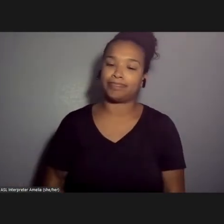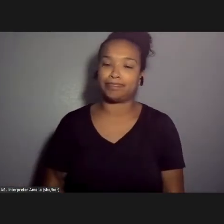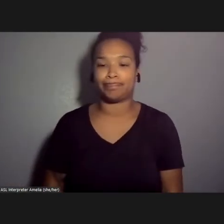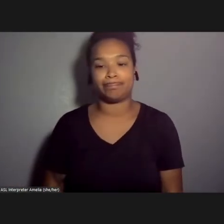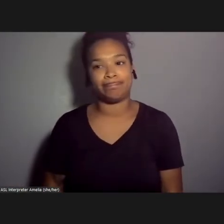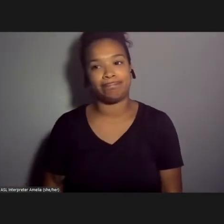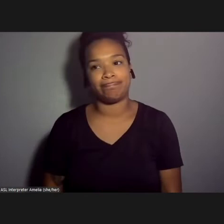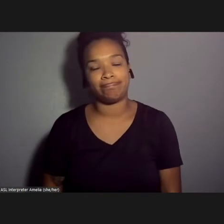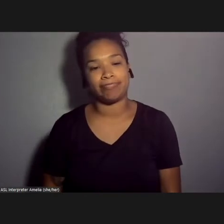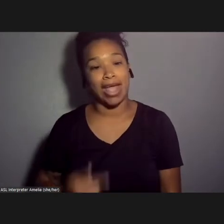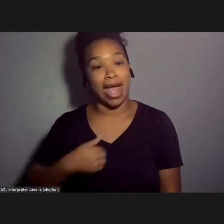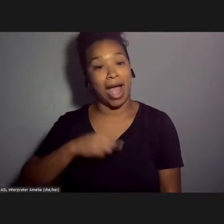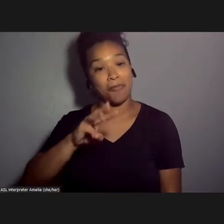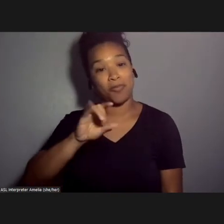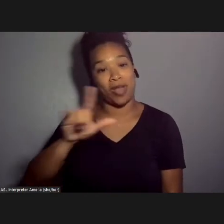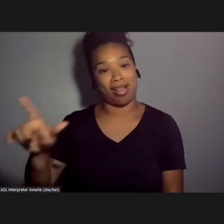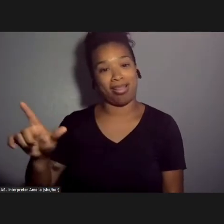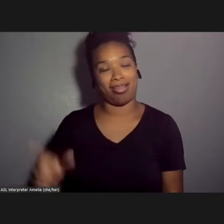I'm Will.